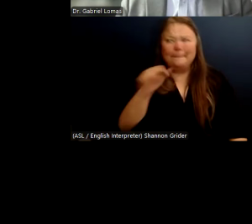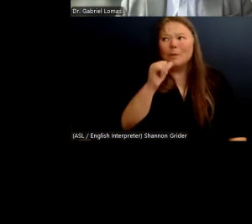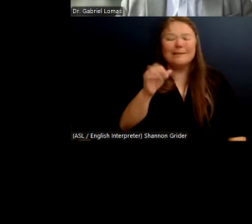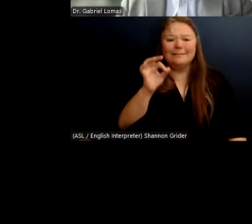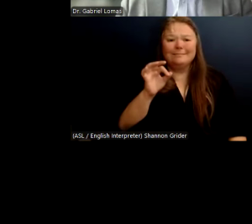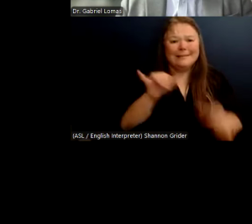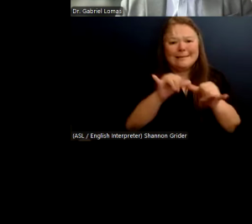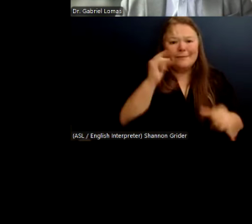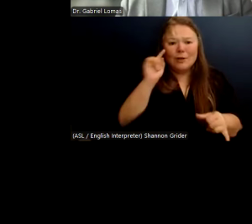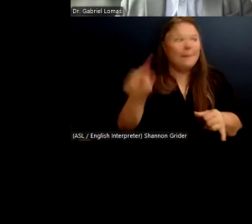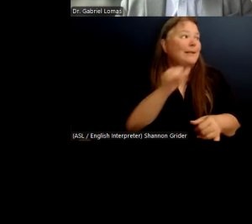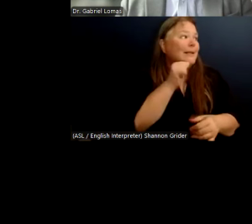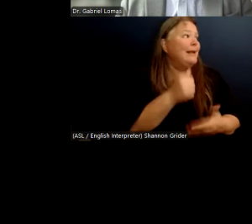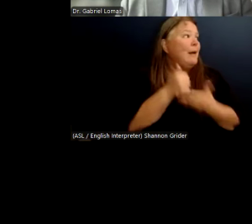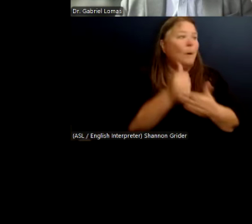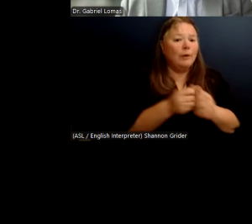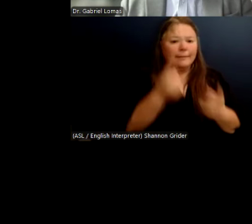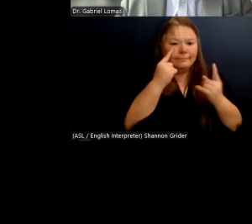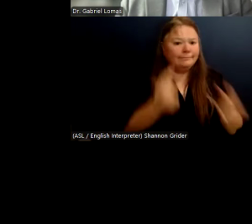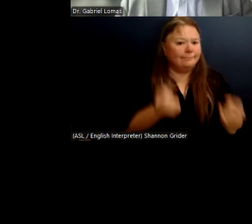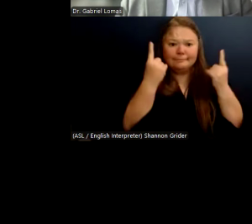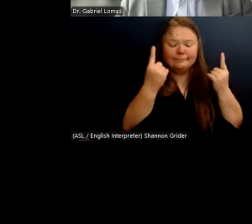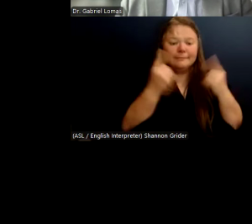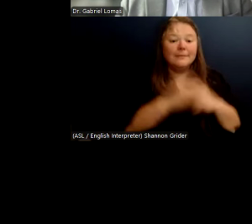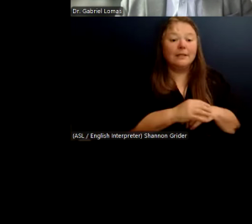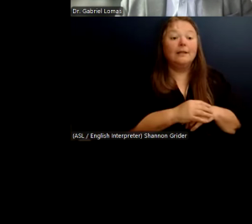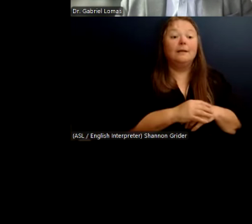not help him in comprehension. He then was